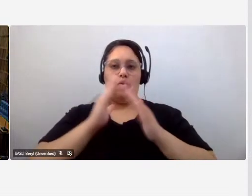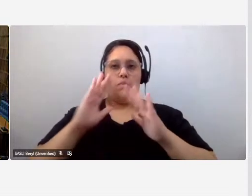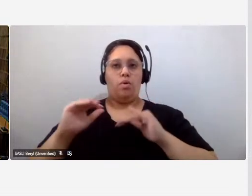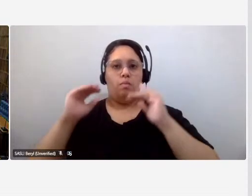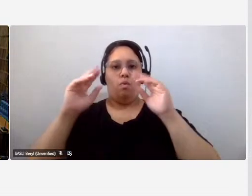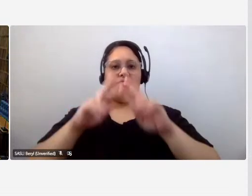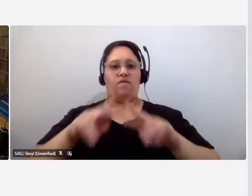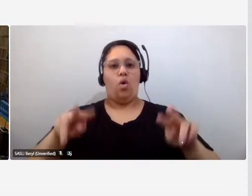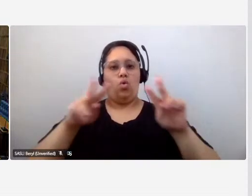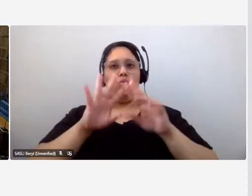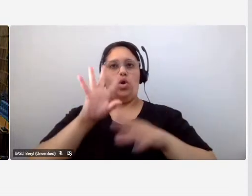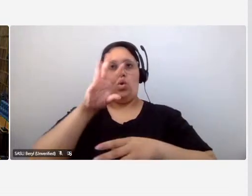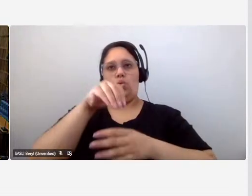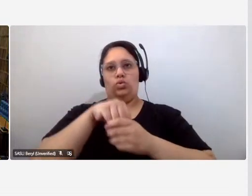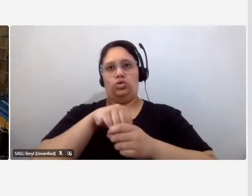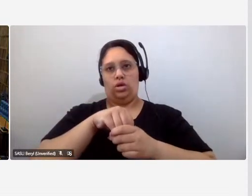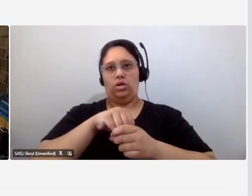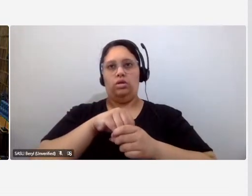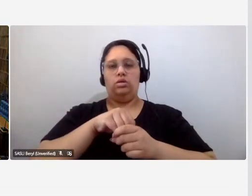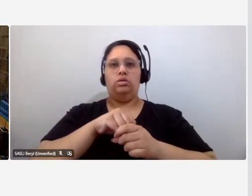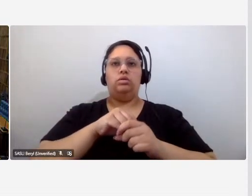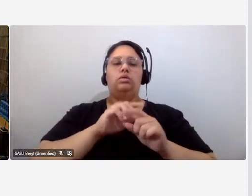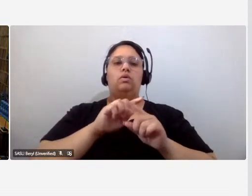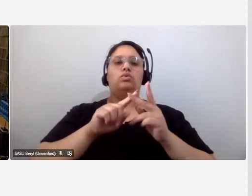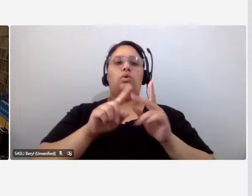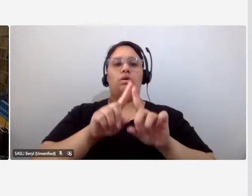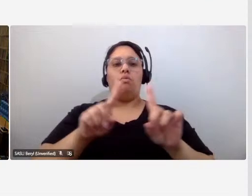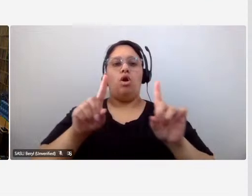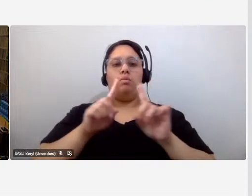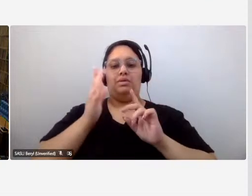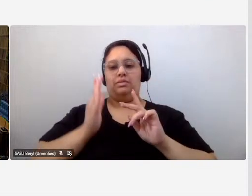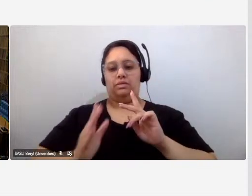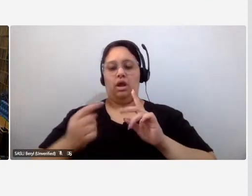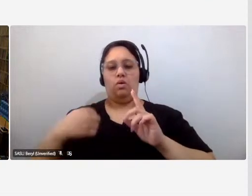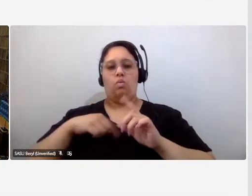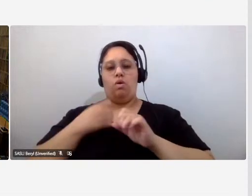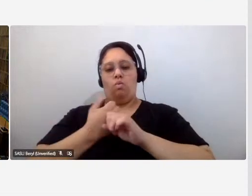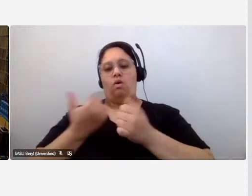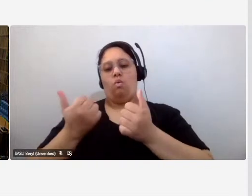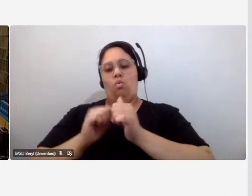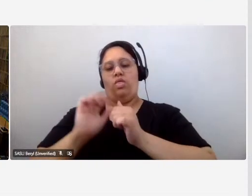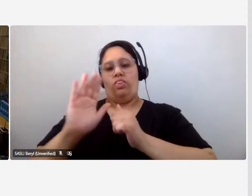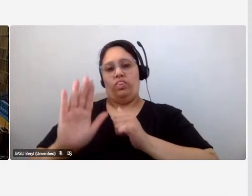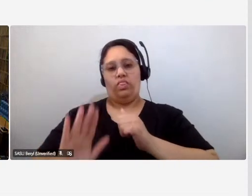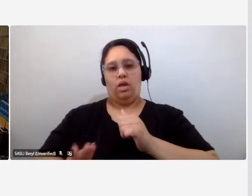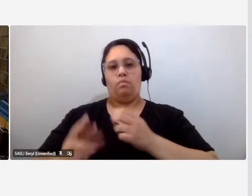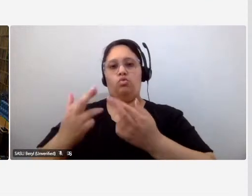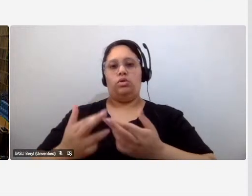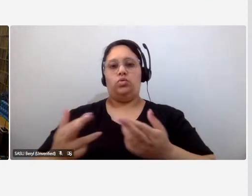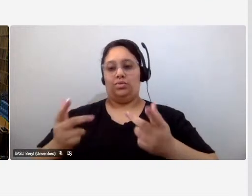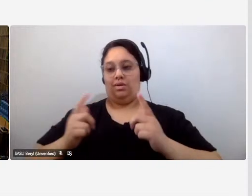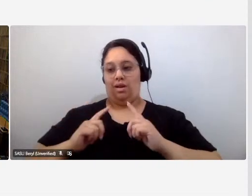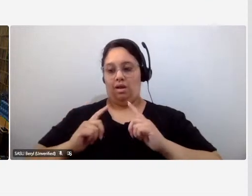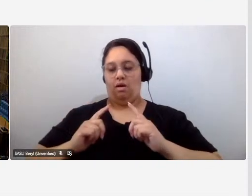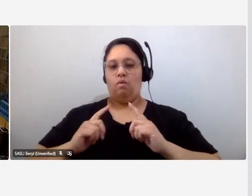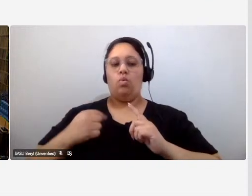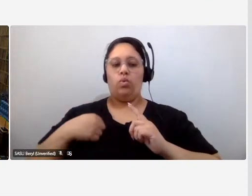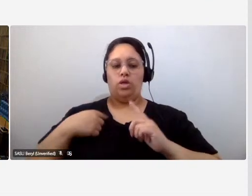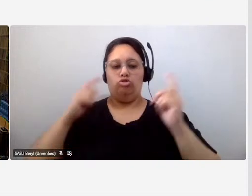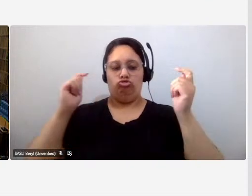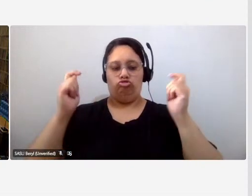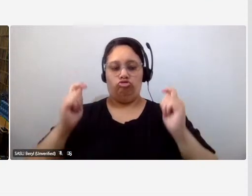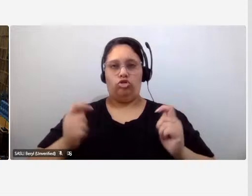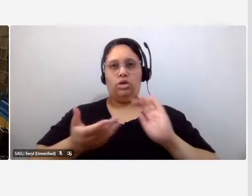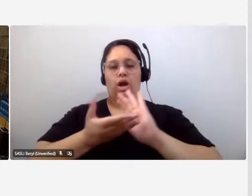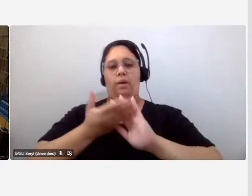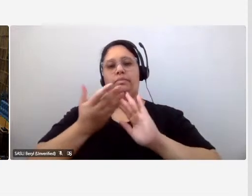of inclusion. And then also from the department side, we work with them as resources allow to change, update,